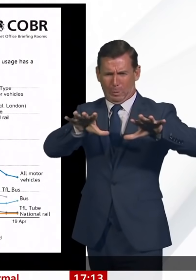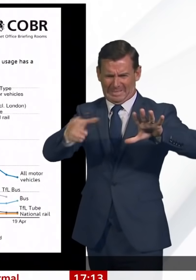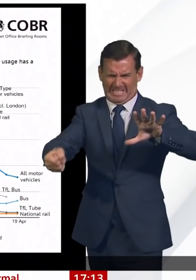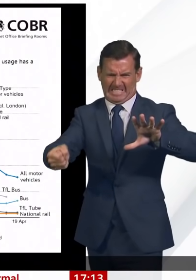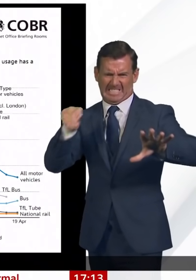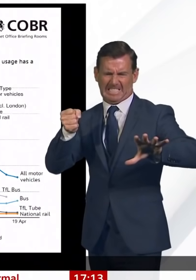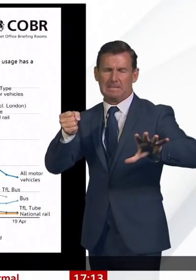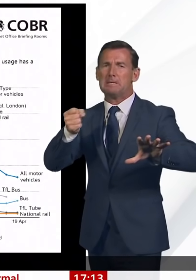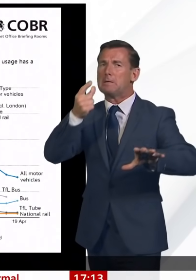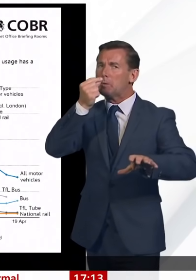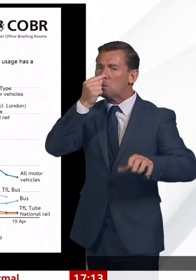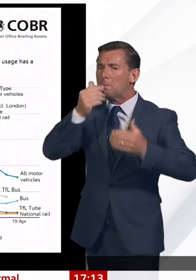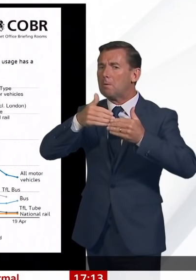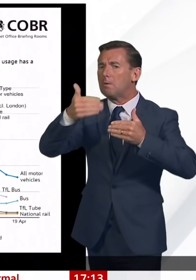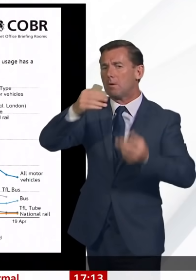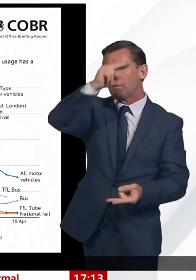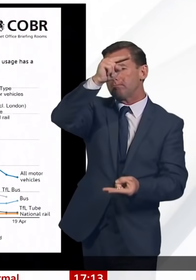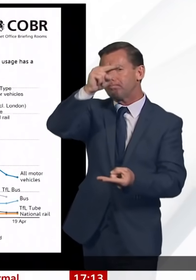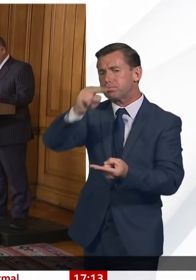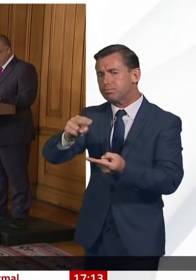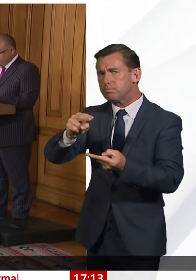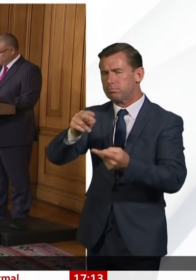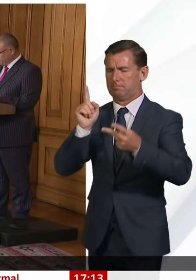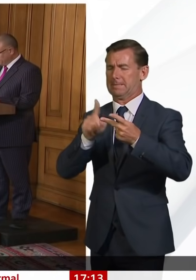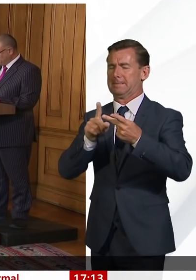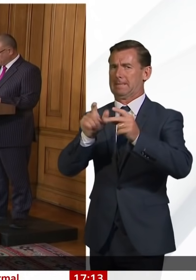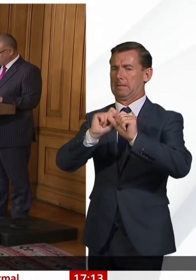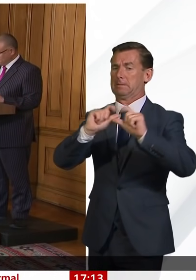to turn the curve. Next slide, please.